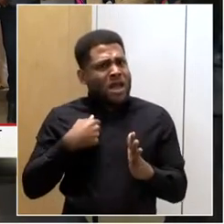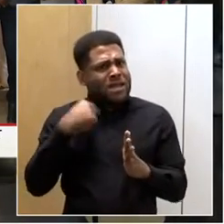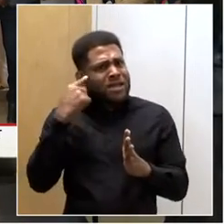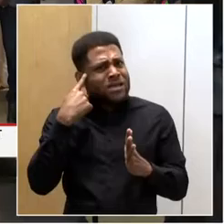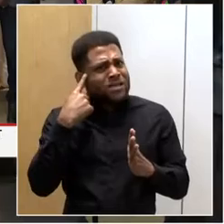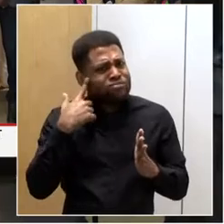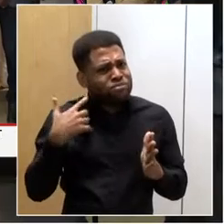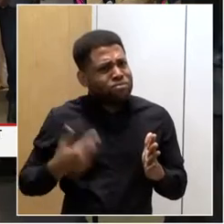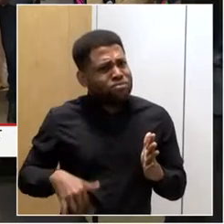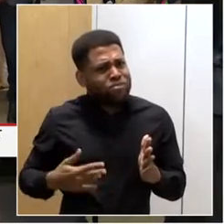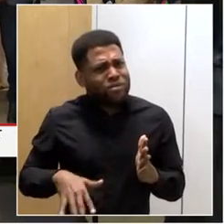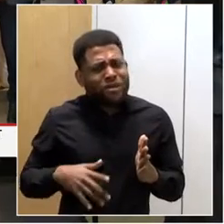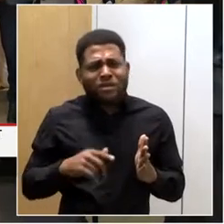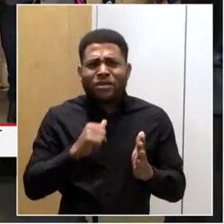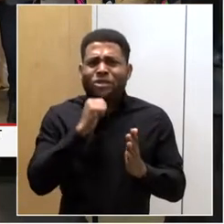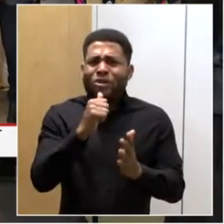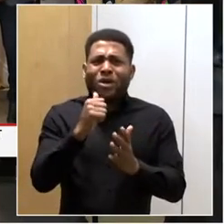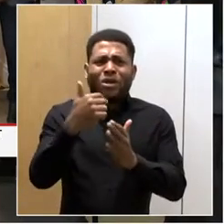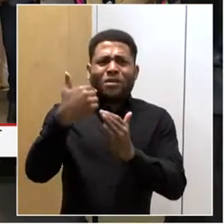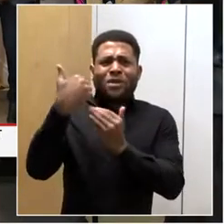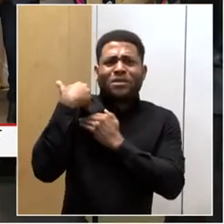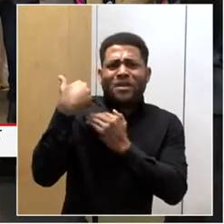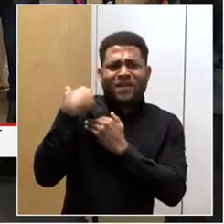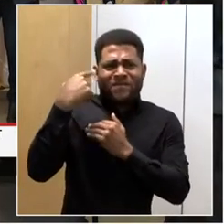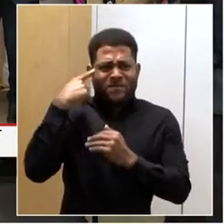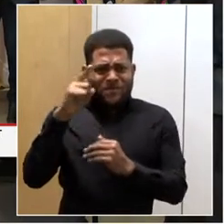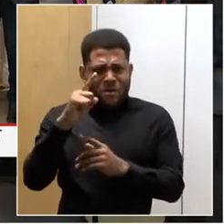irresponsible to gut